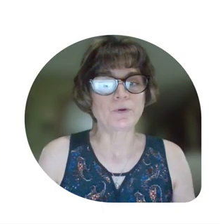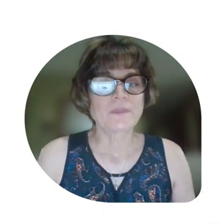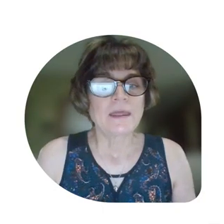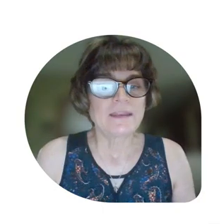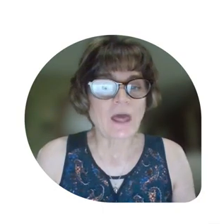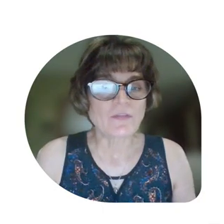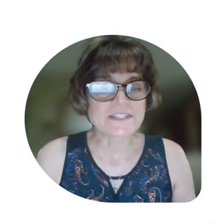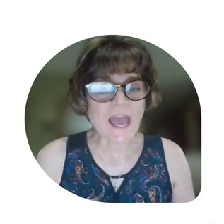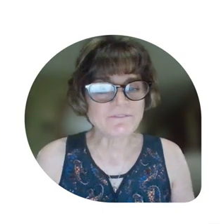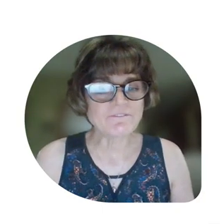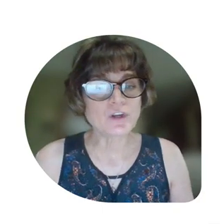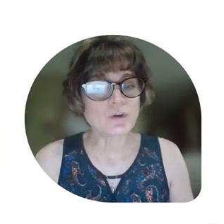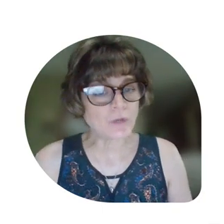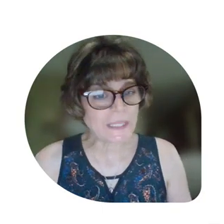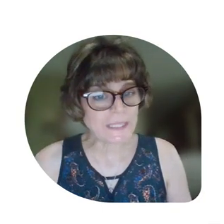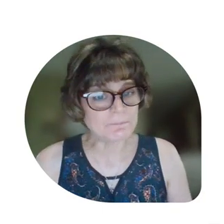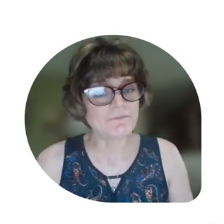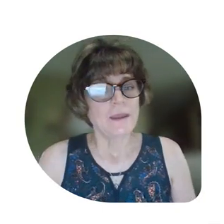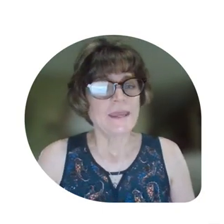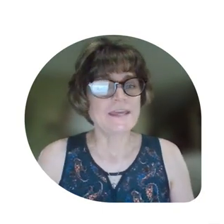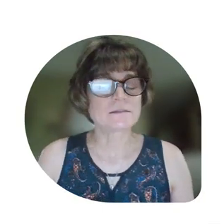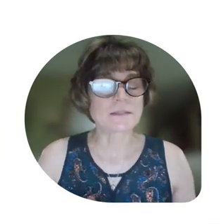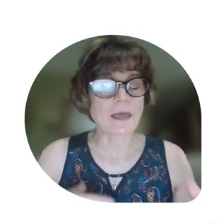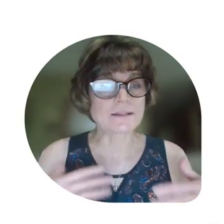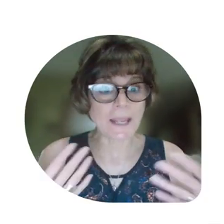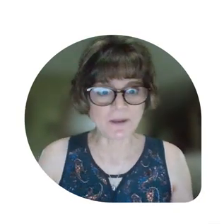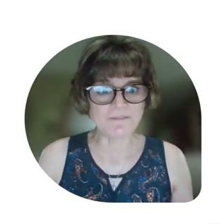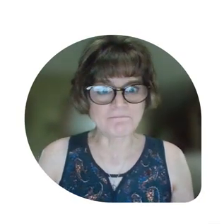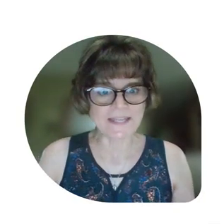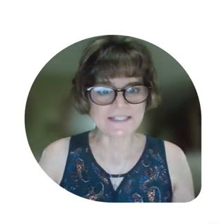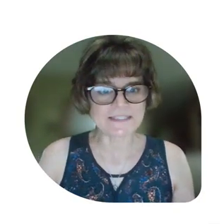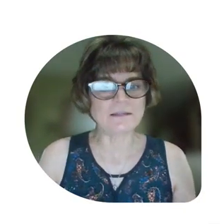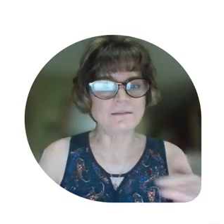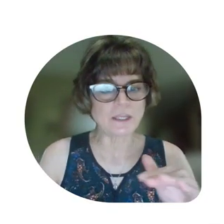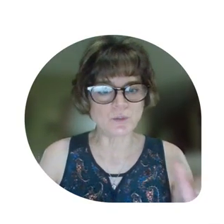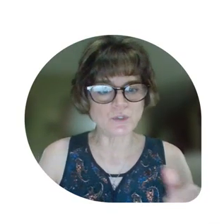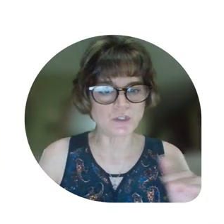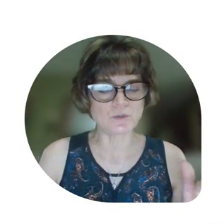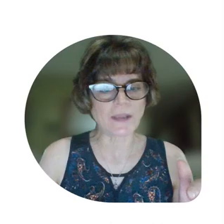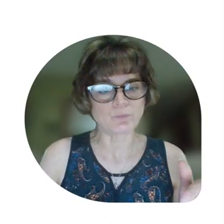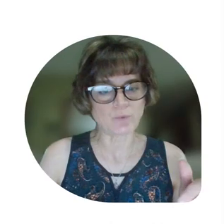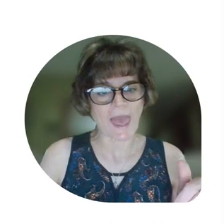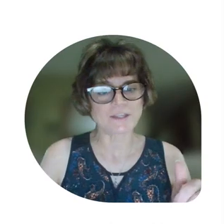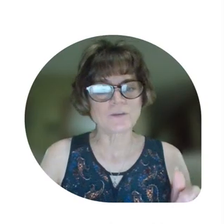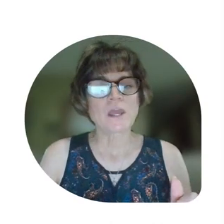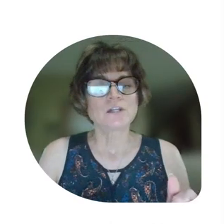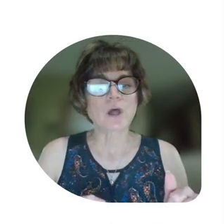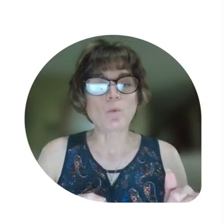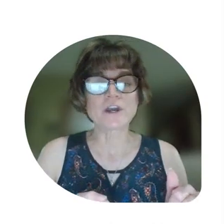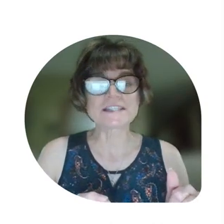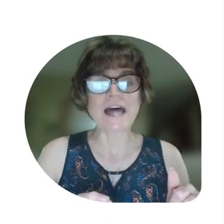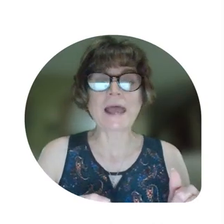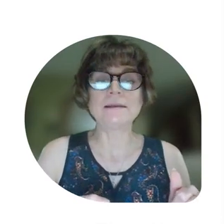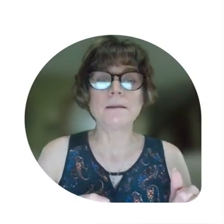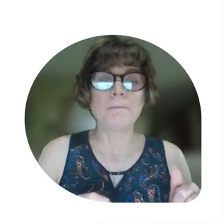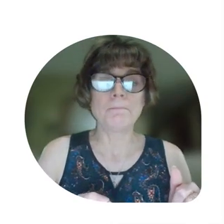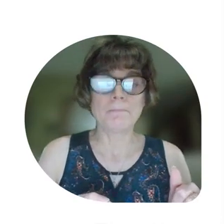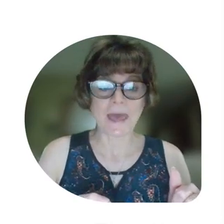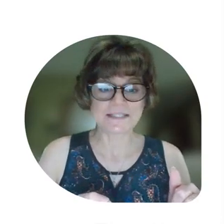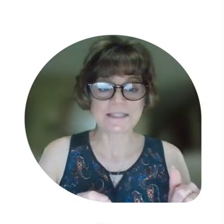Diaper. Now the sign for cream, it's a type of medicine that you would use on a rash. So we're going to